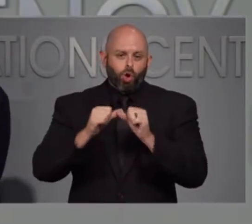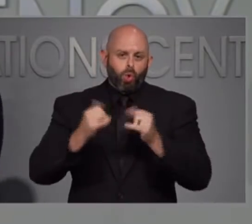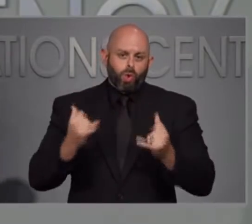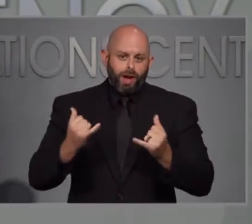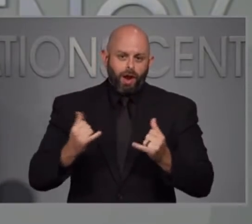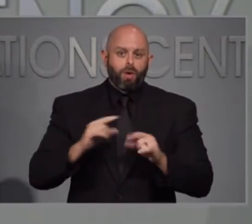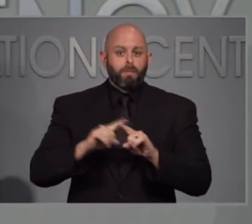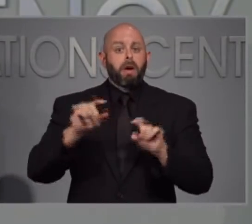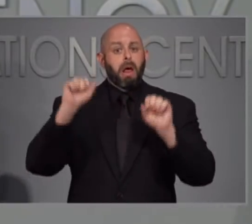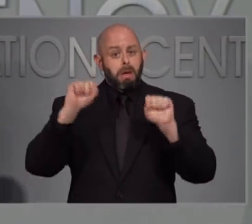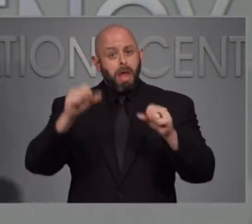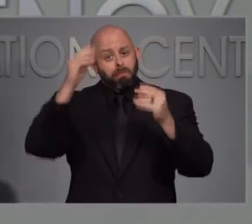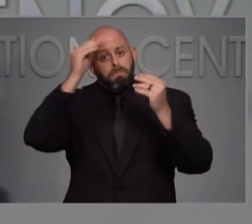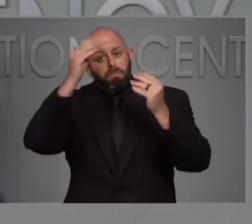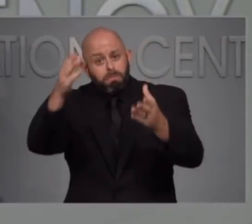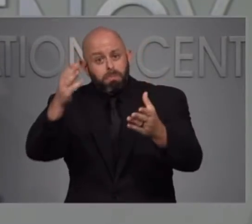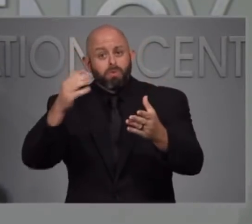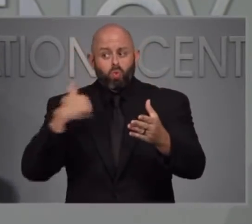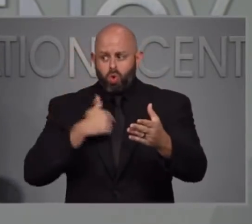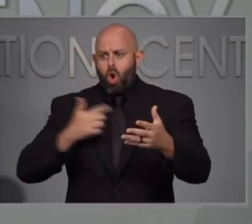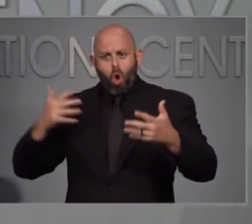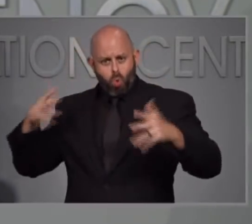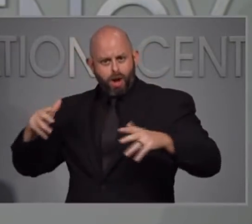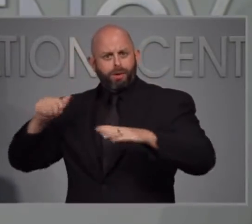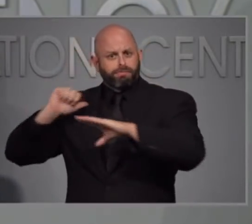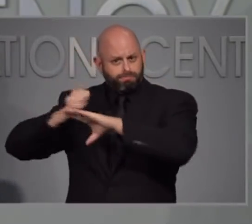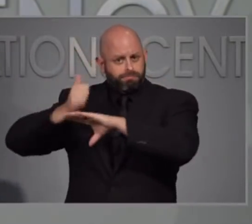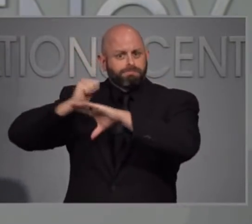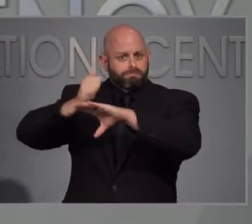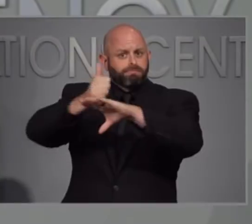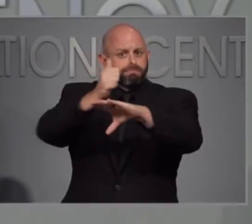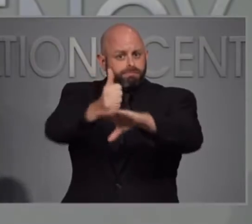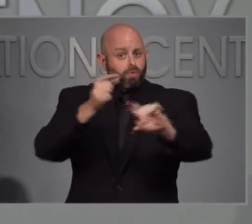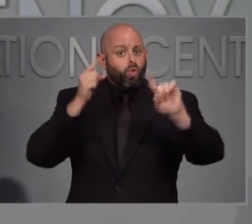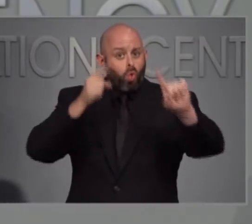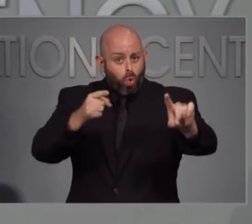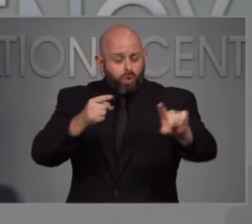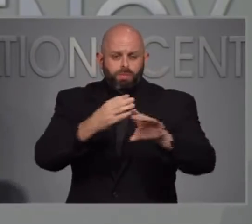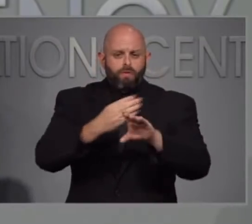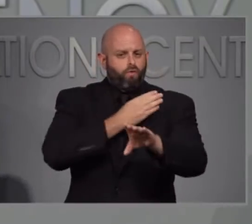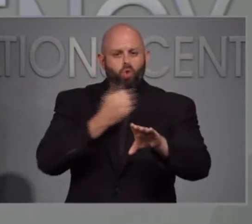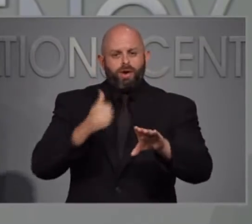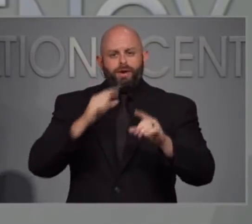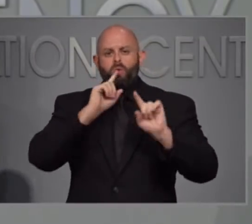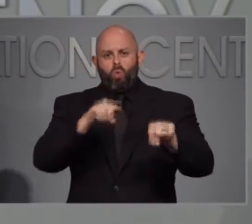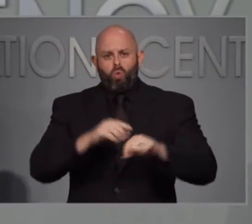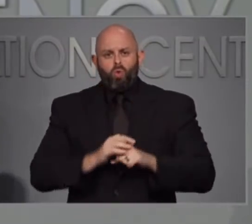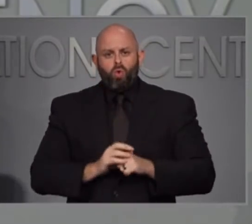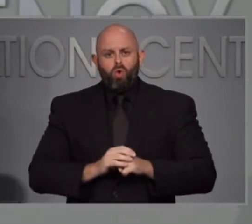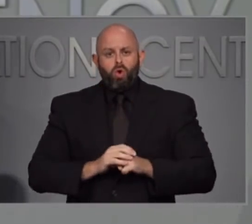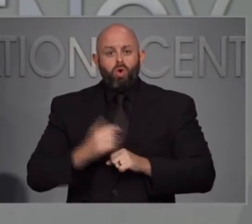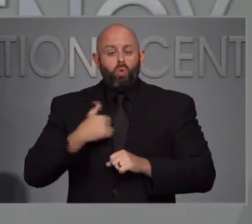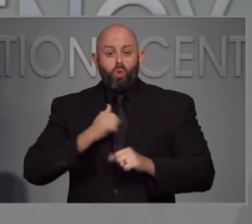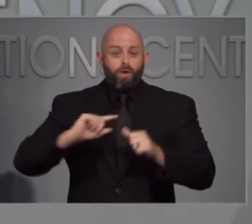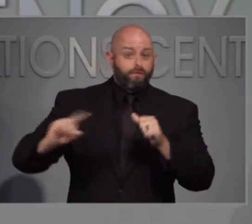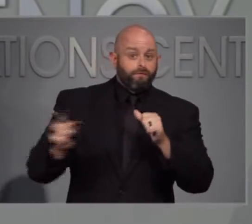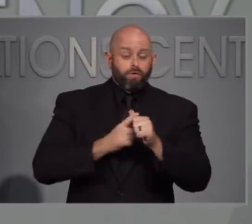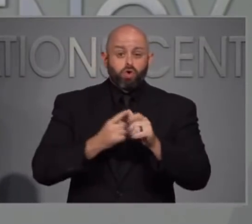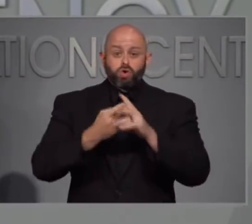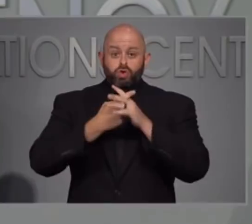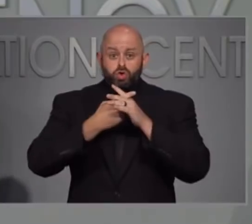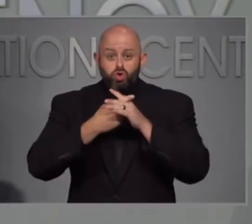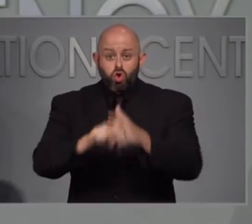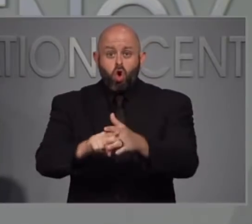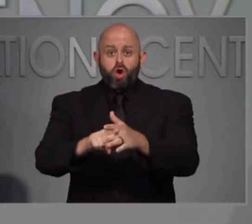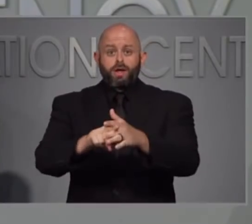to our efforts that were already underway prior to any order being entered. When we first started the extending